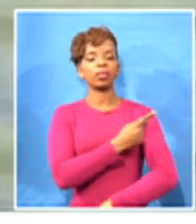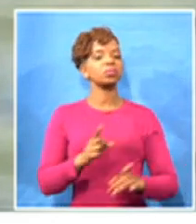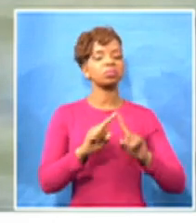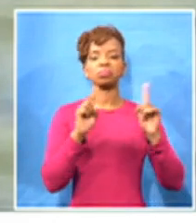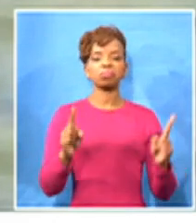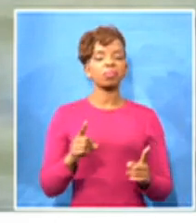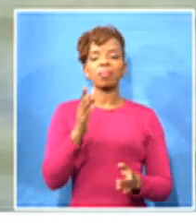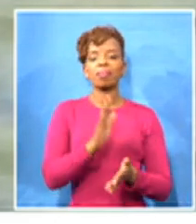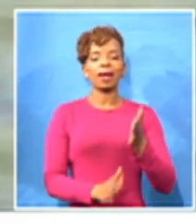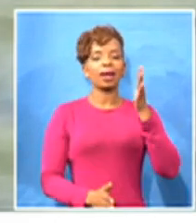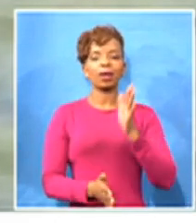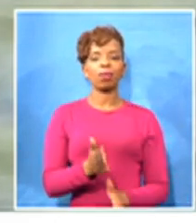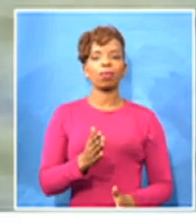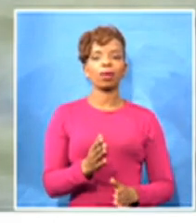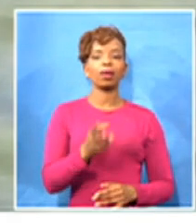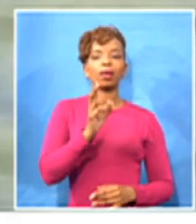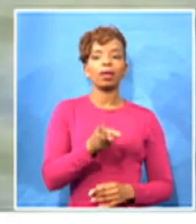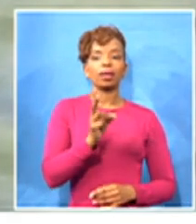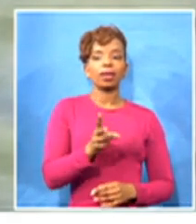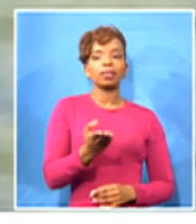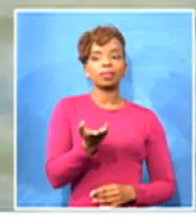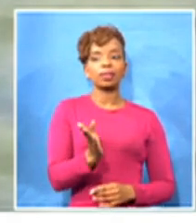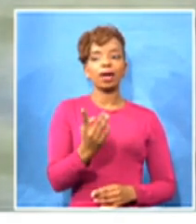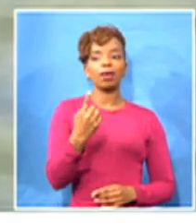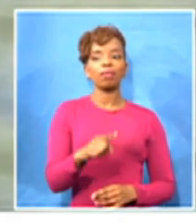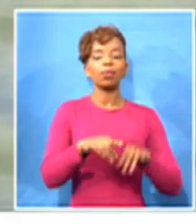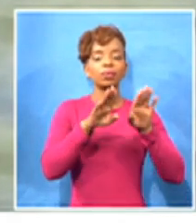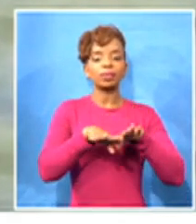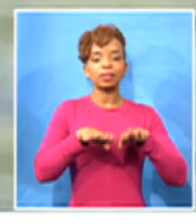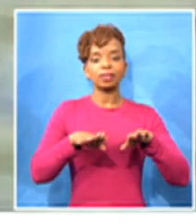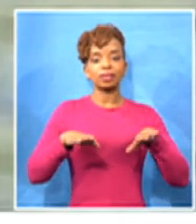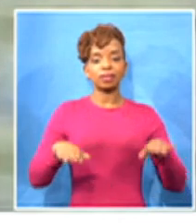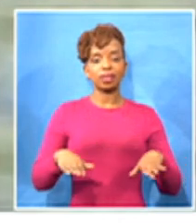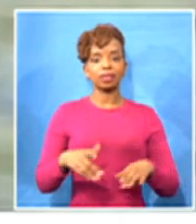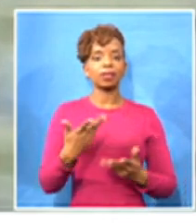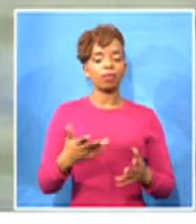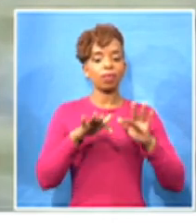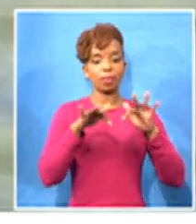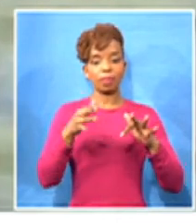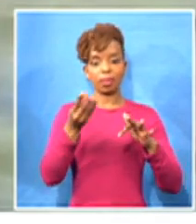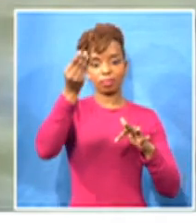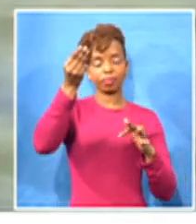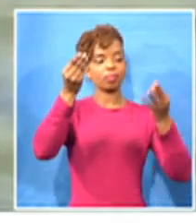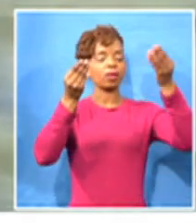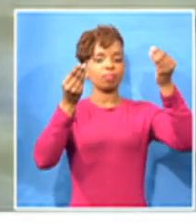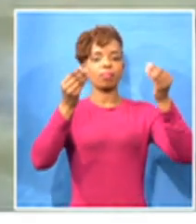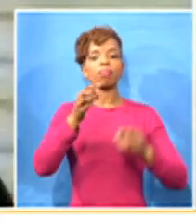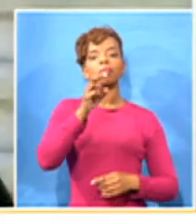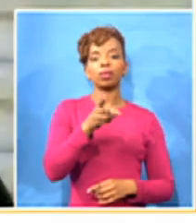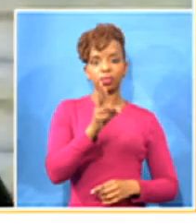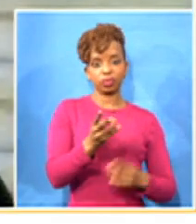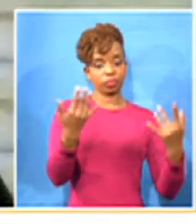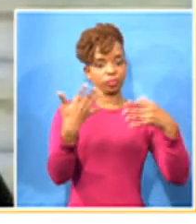And remember, vaccination is not only for children, it's for adolescents, adults, and the elderly as well. Well,